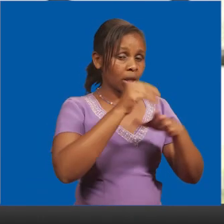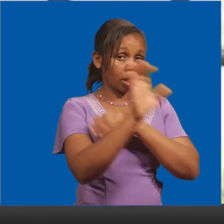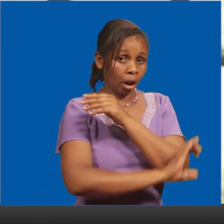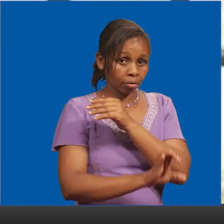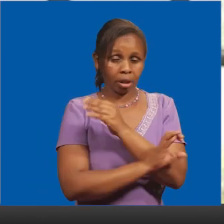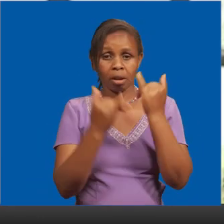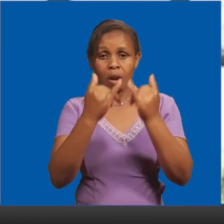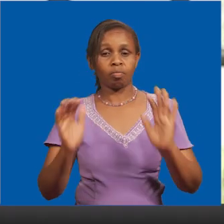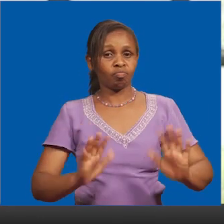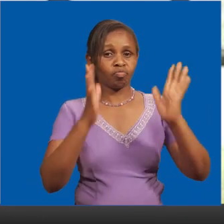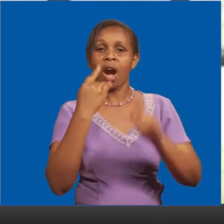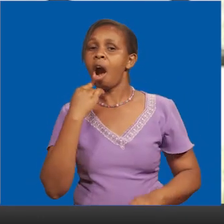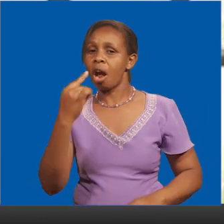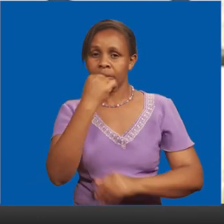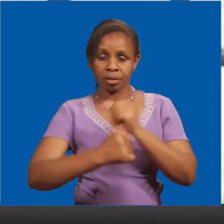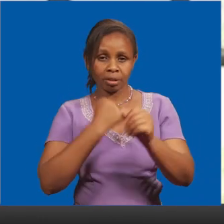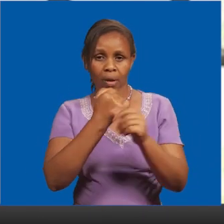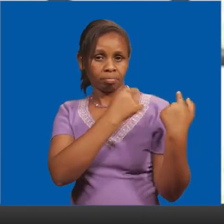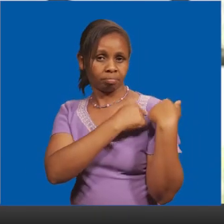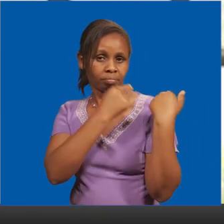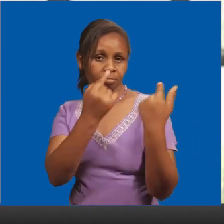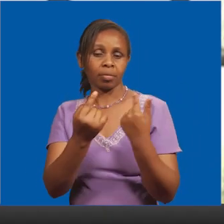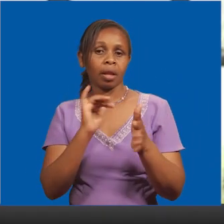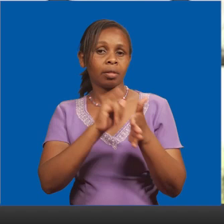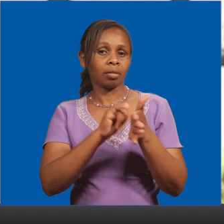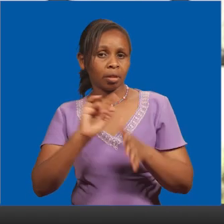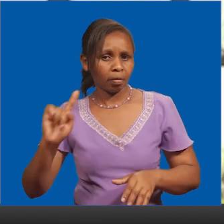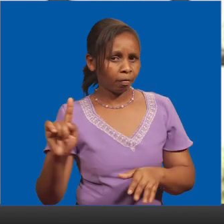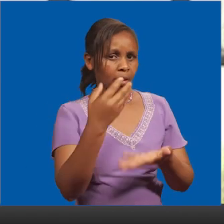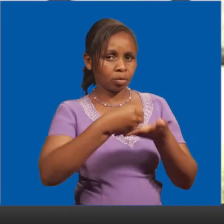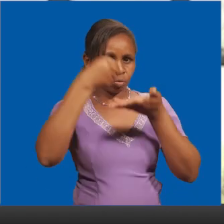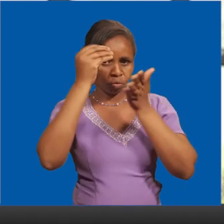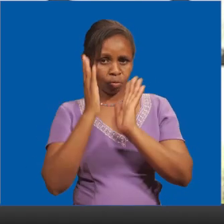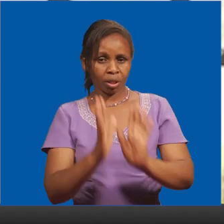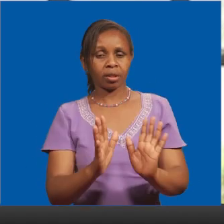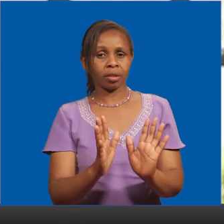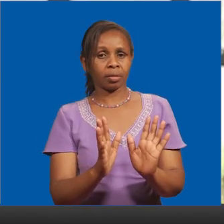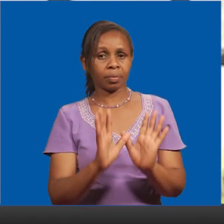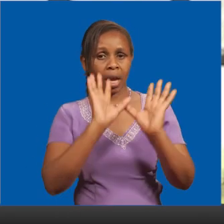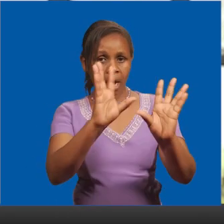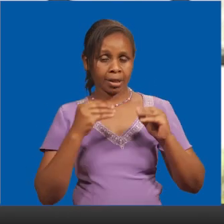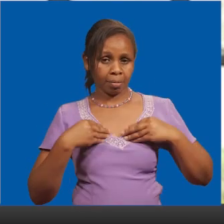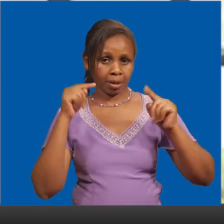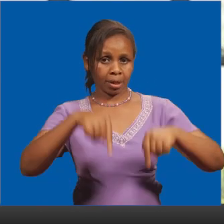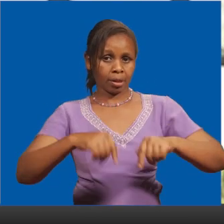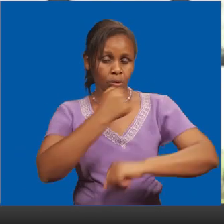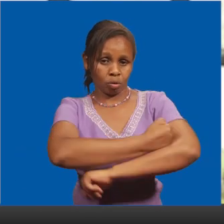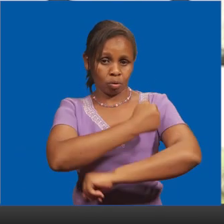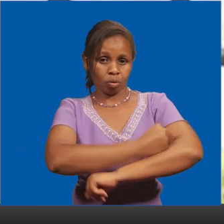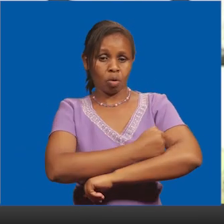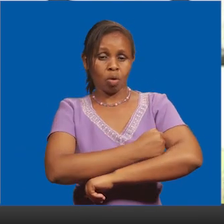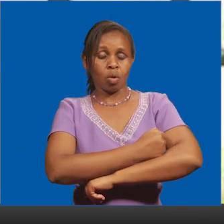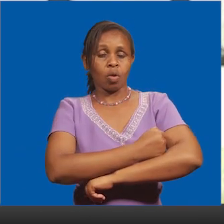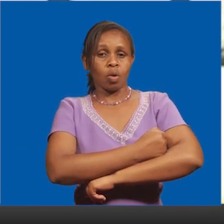and outside the country. Here we are celebrating 100 years since the first students were